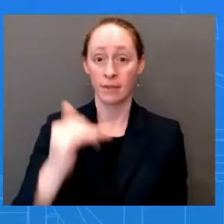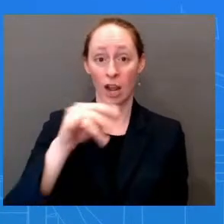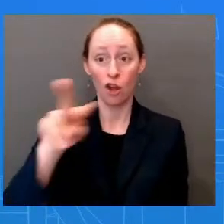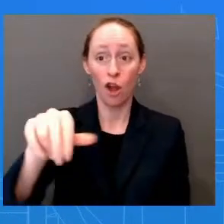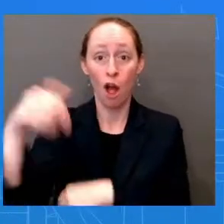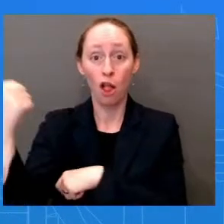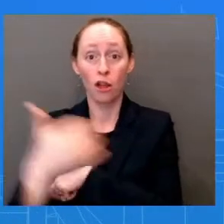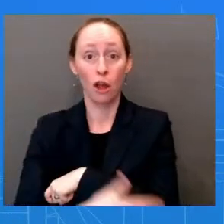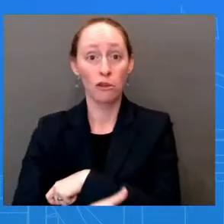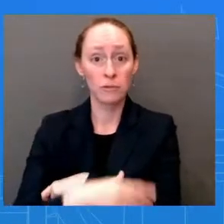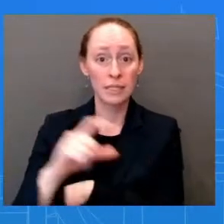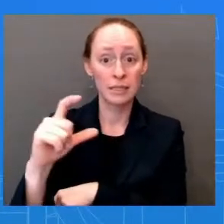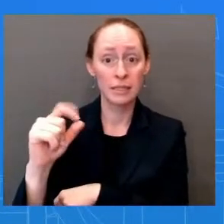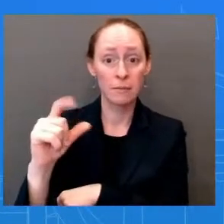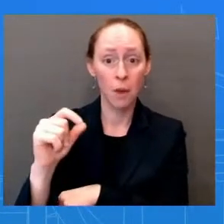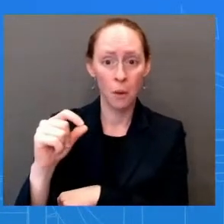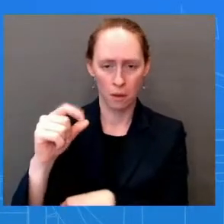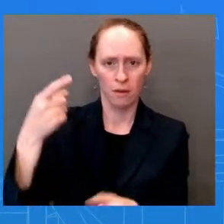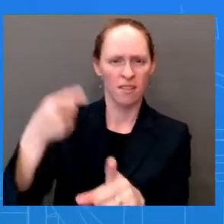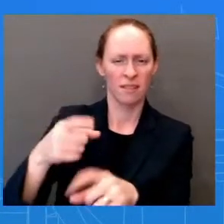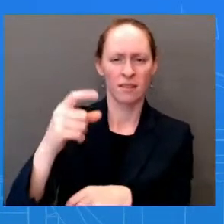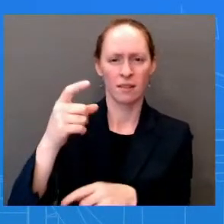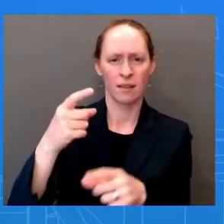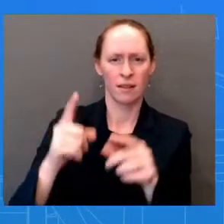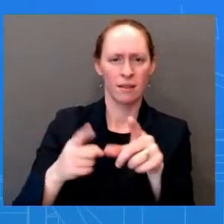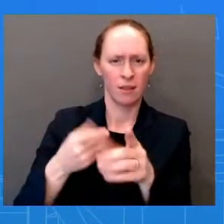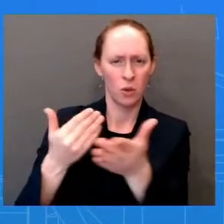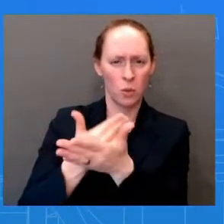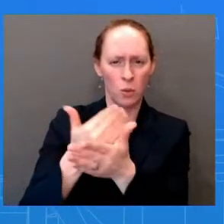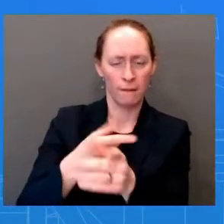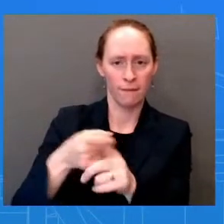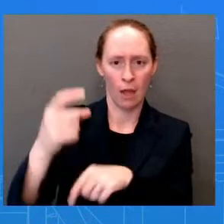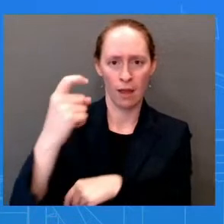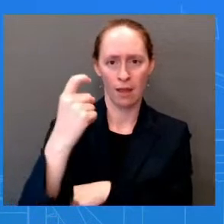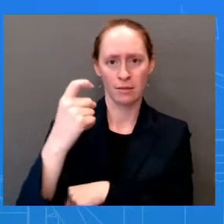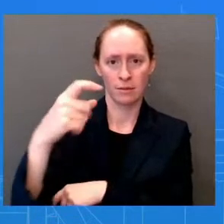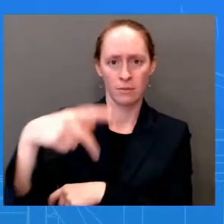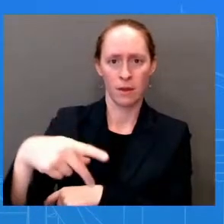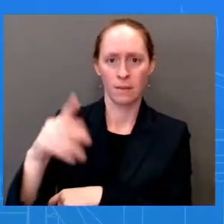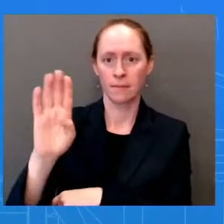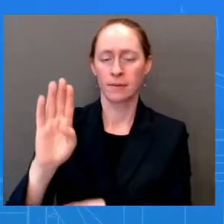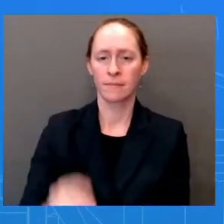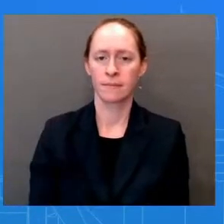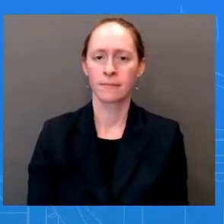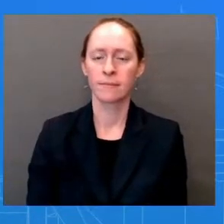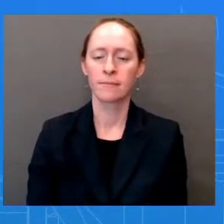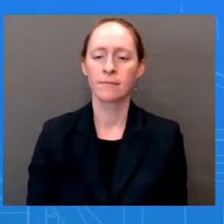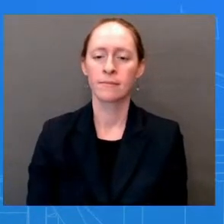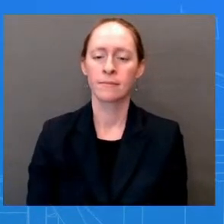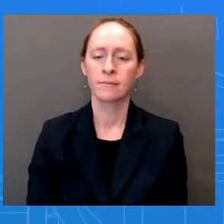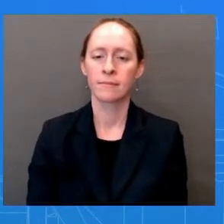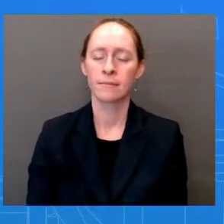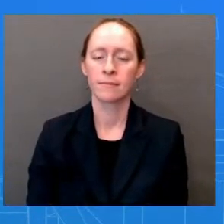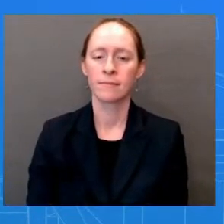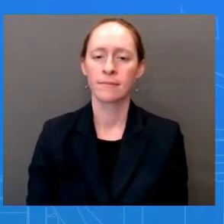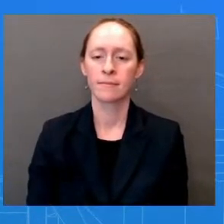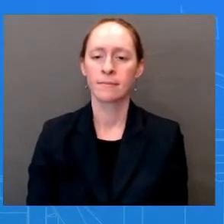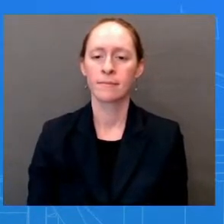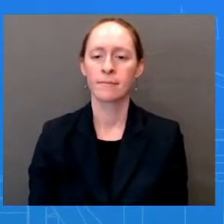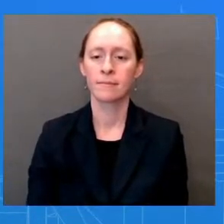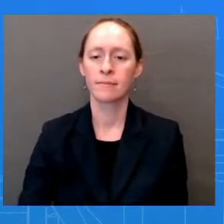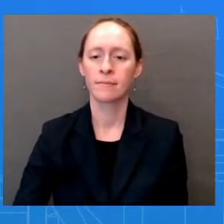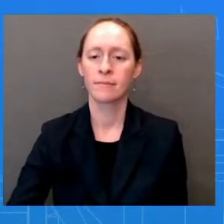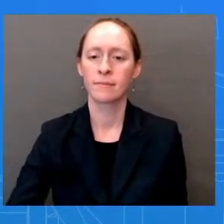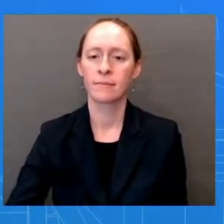had increase in cases, but they did not have a concomitant major increase in hospitalizations. So we're hoping